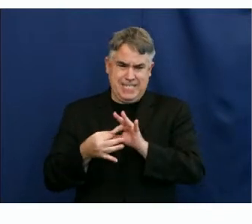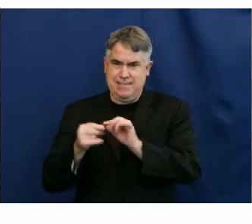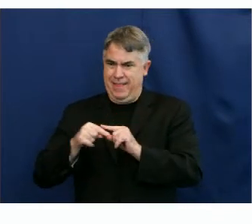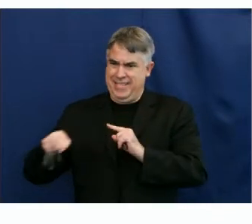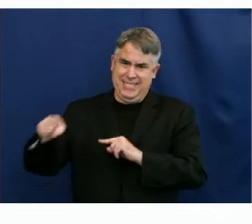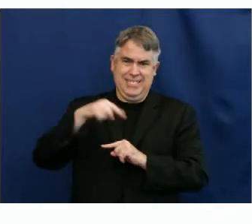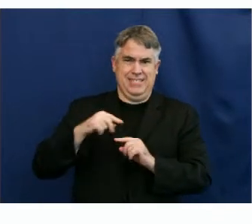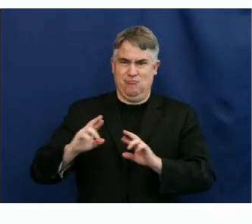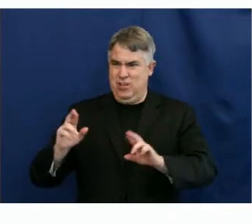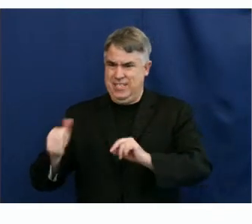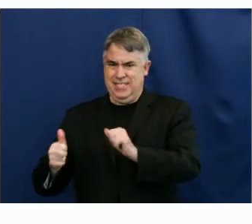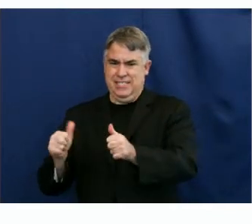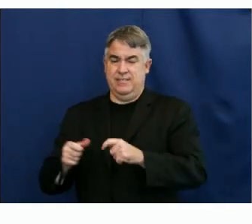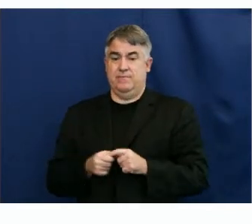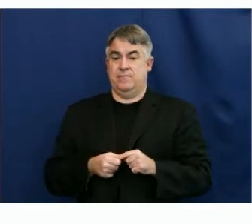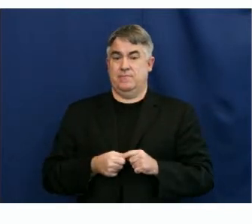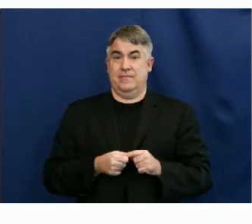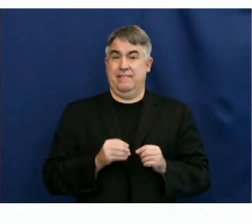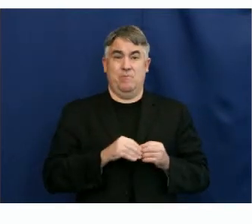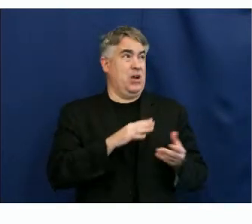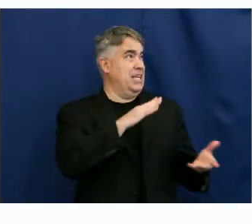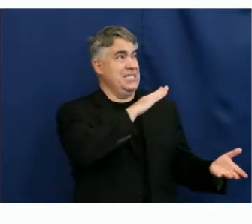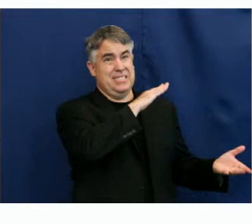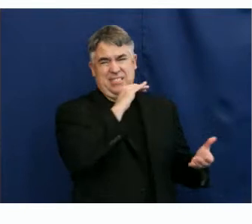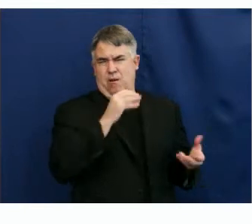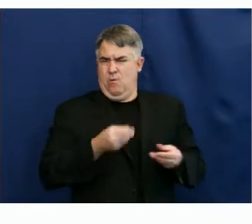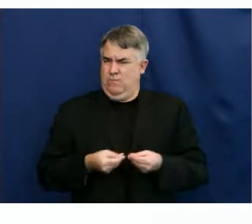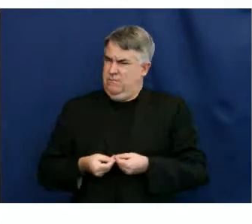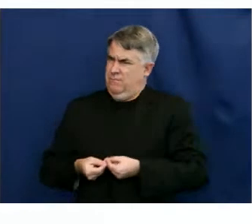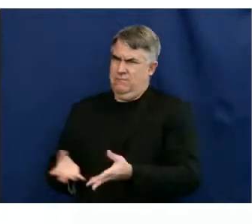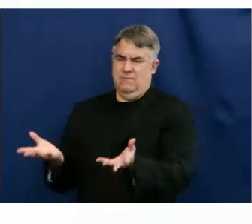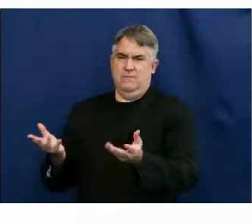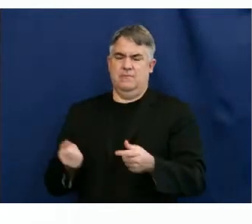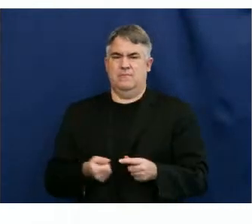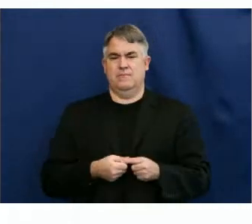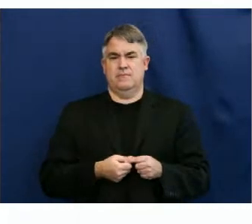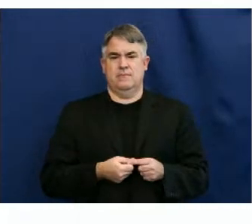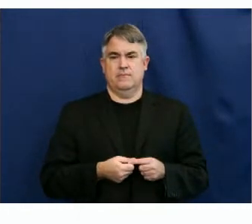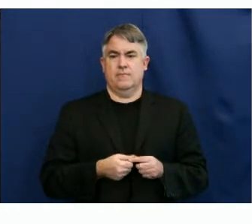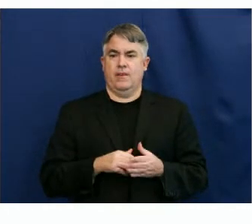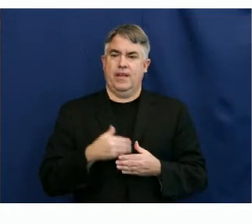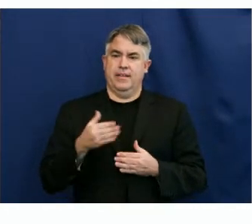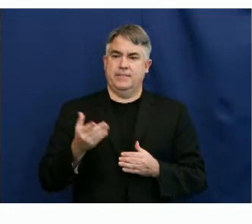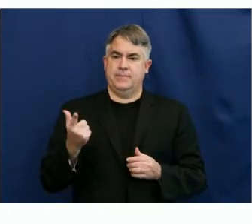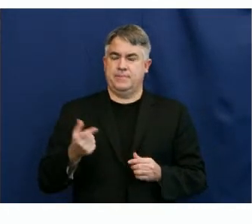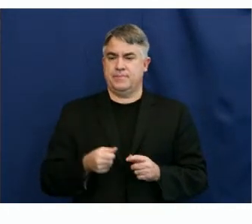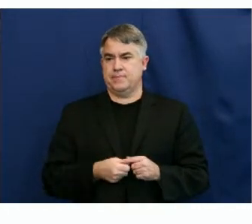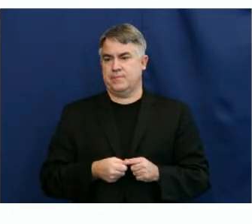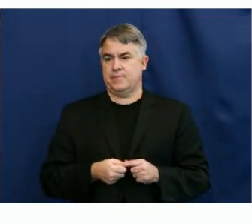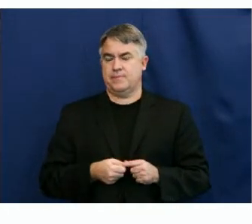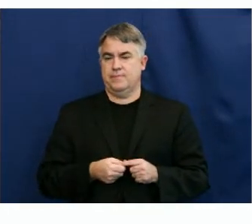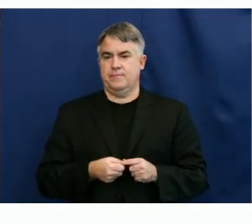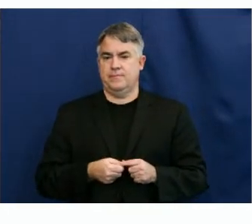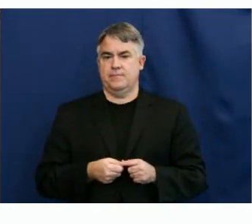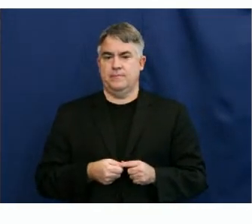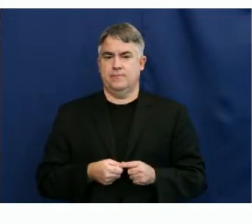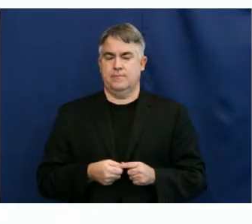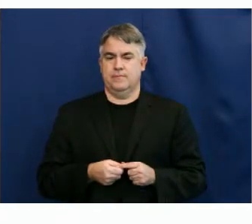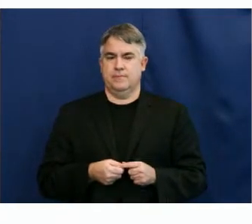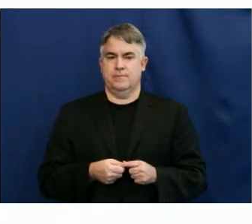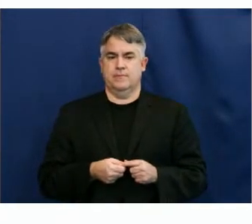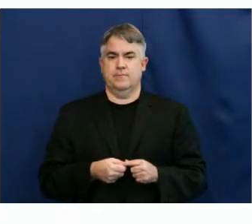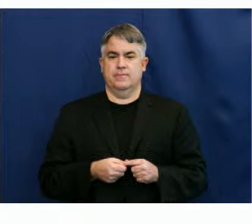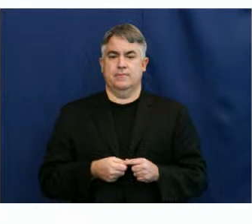have a steady supply of vaccines, and we're hoping to see an increase. The next chart here is just a quick update on the progress we've made just in the month